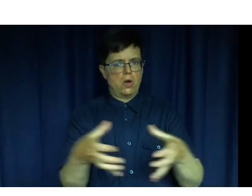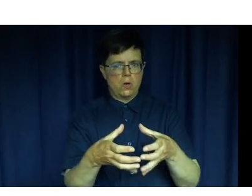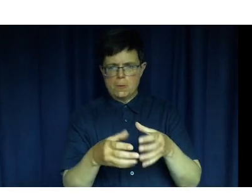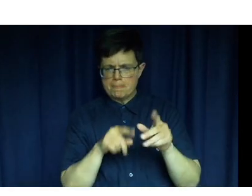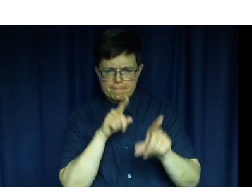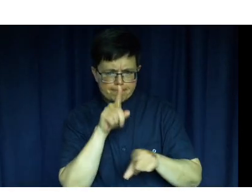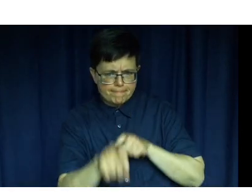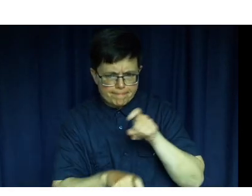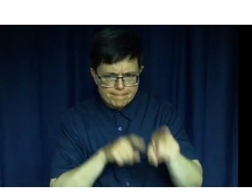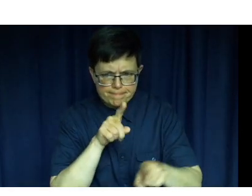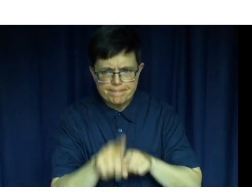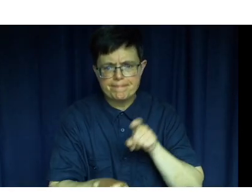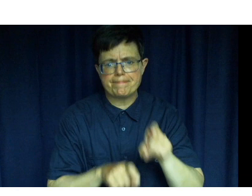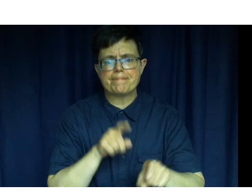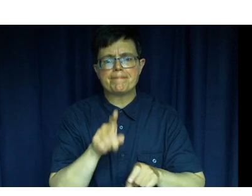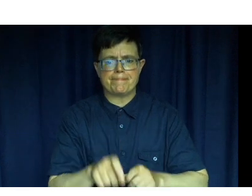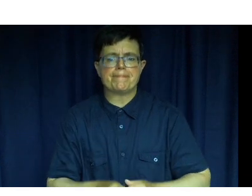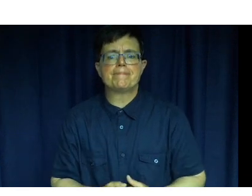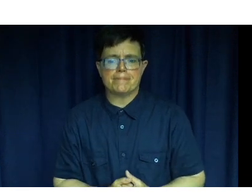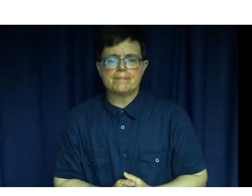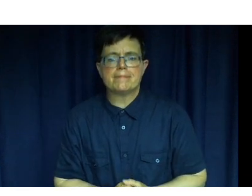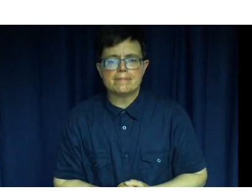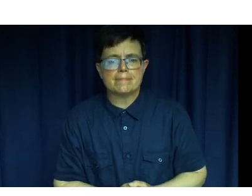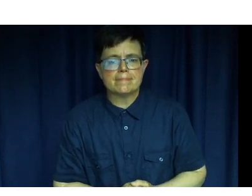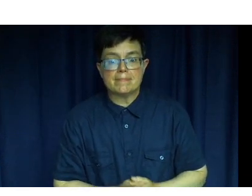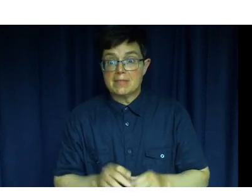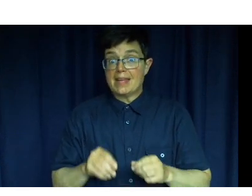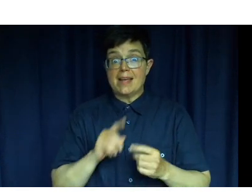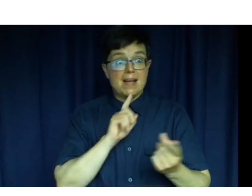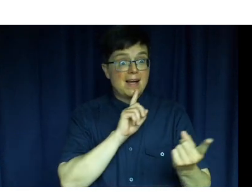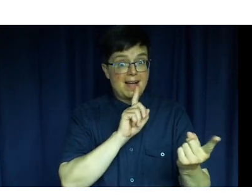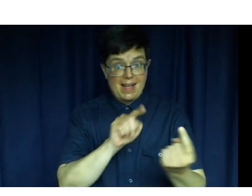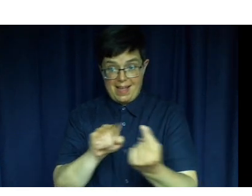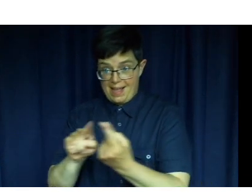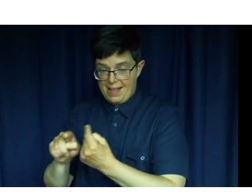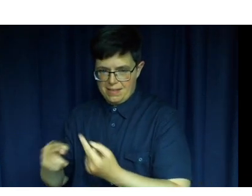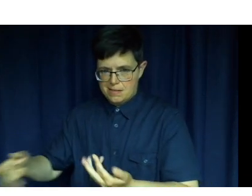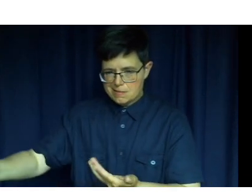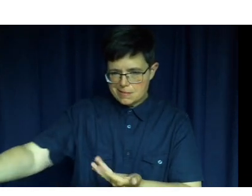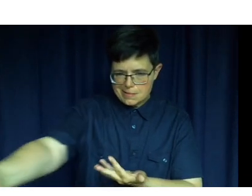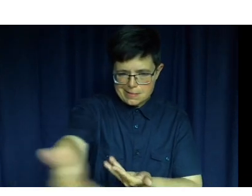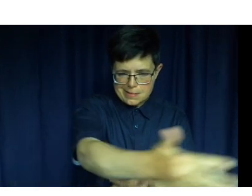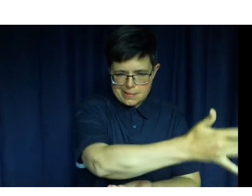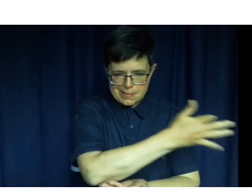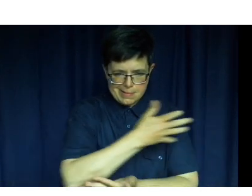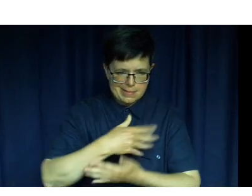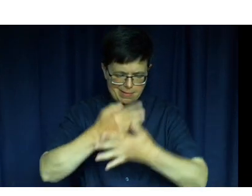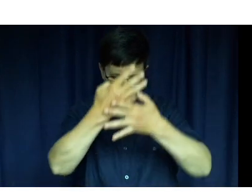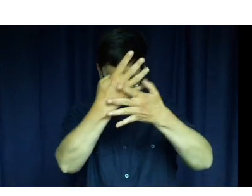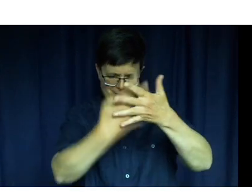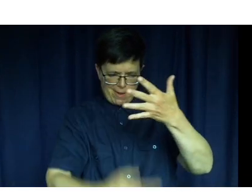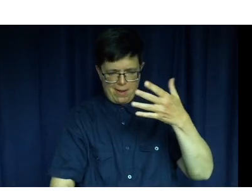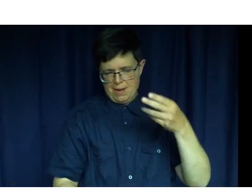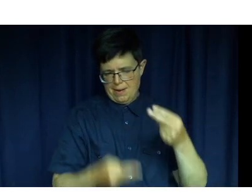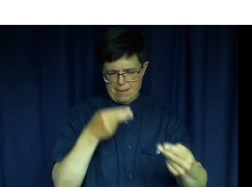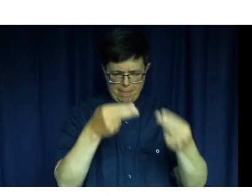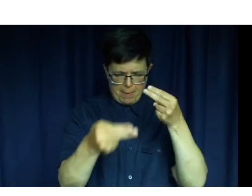It turns out then we were able to code the answers according to the ICF system.